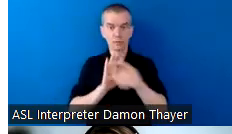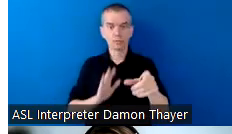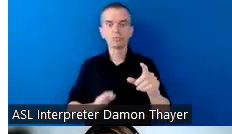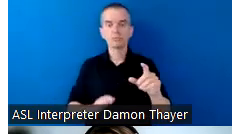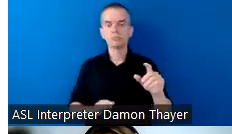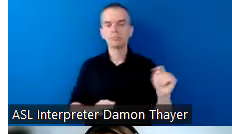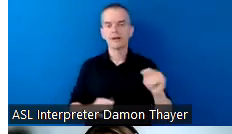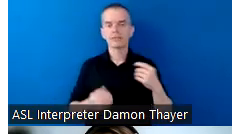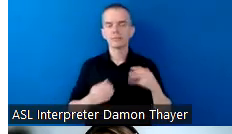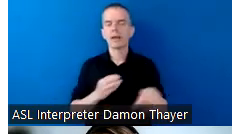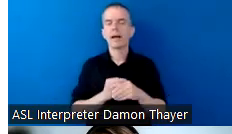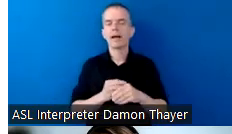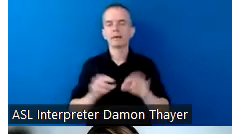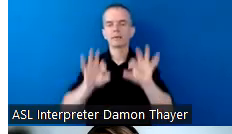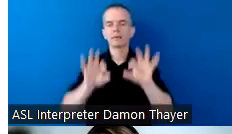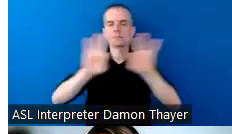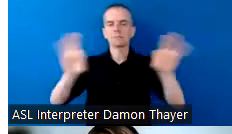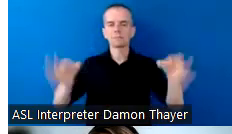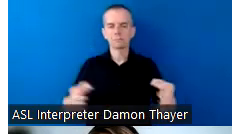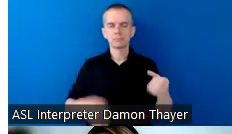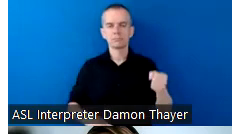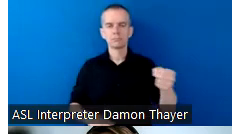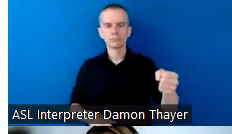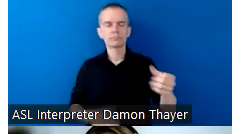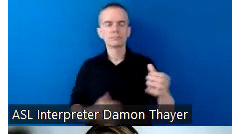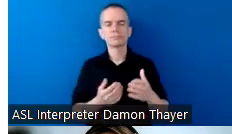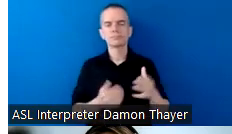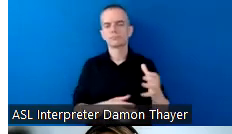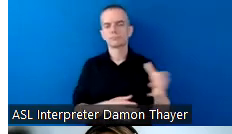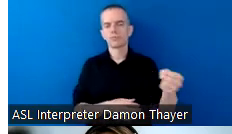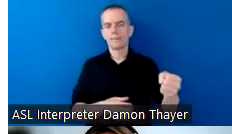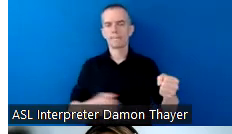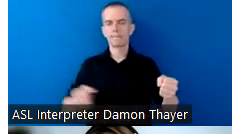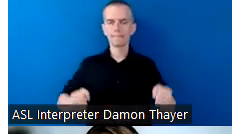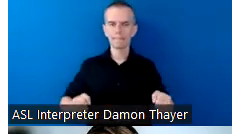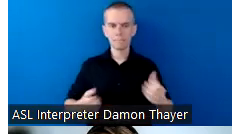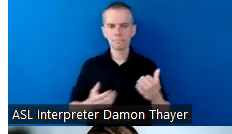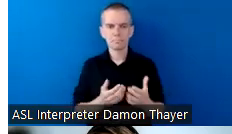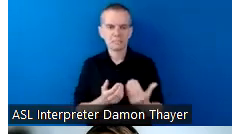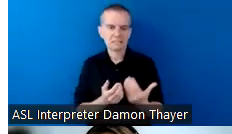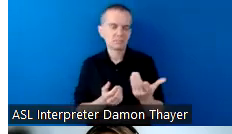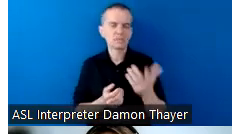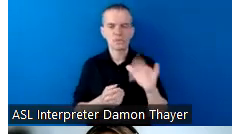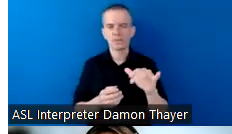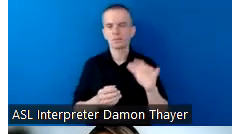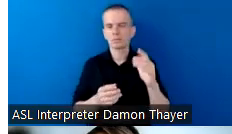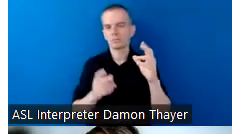examples of a physical modification, also known as a reasonable modification. And then the next